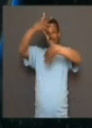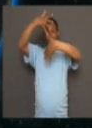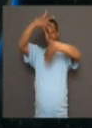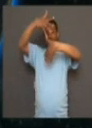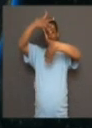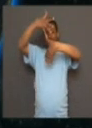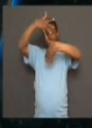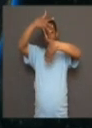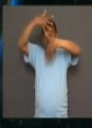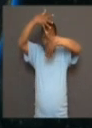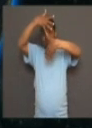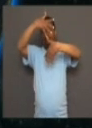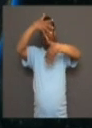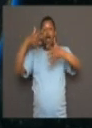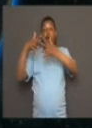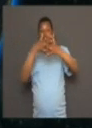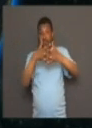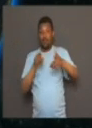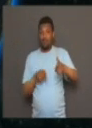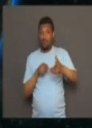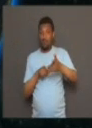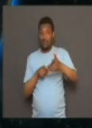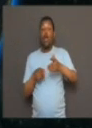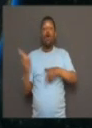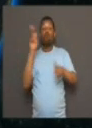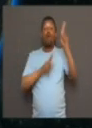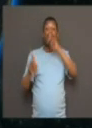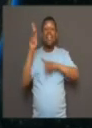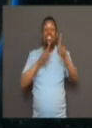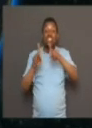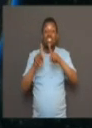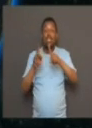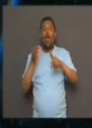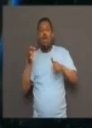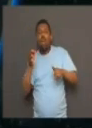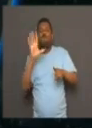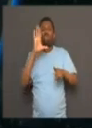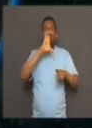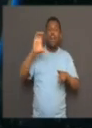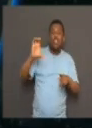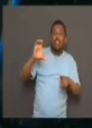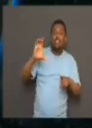America, which has a population of